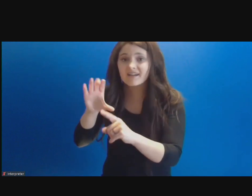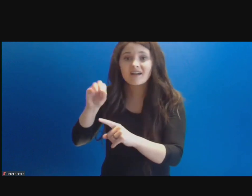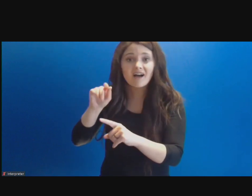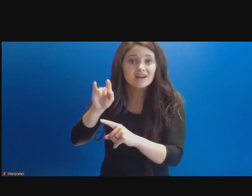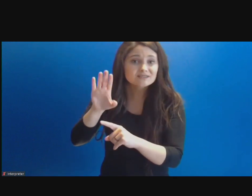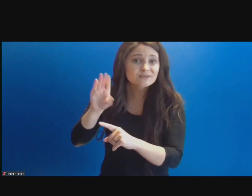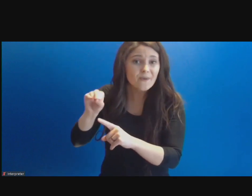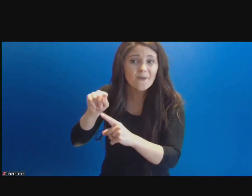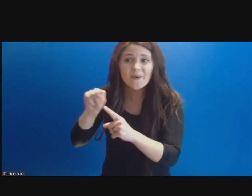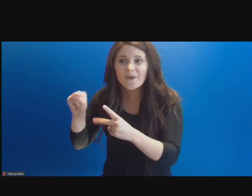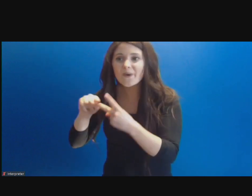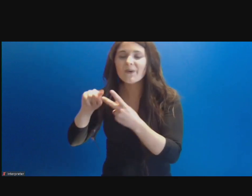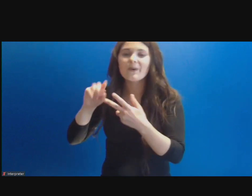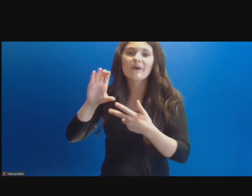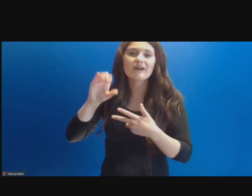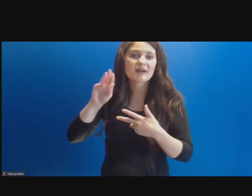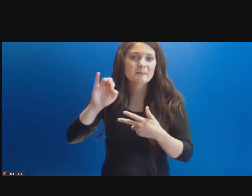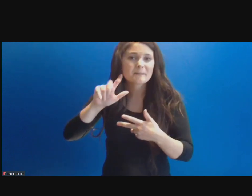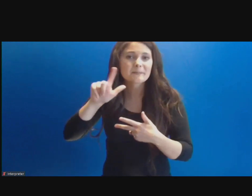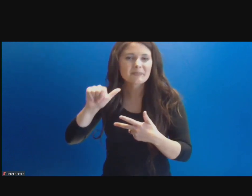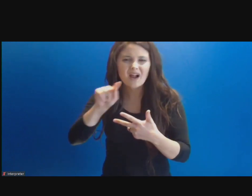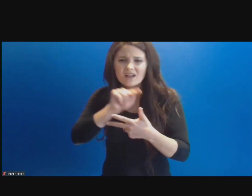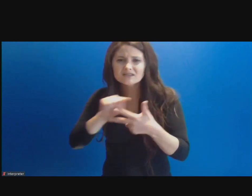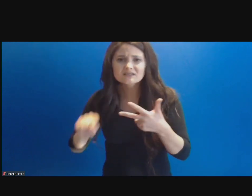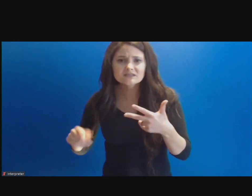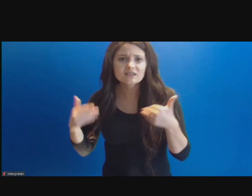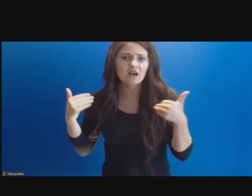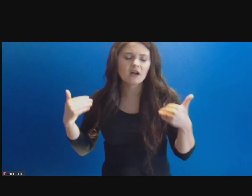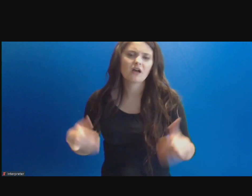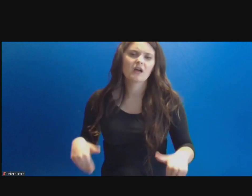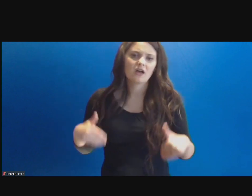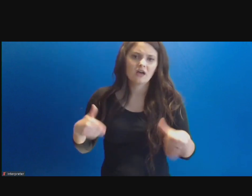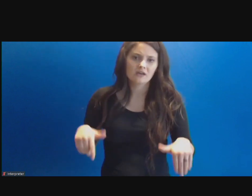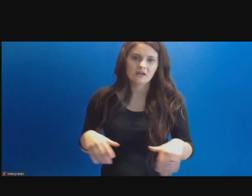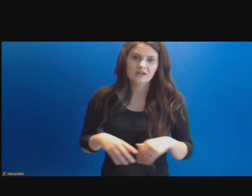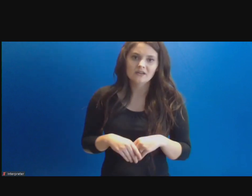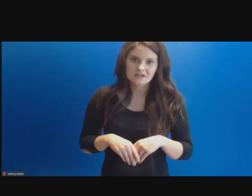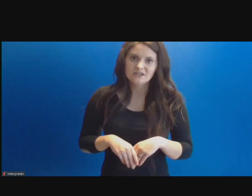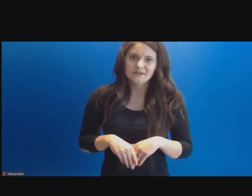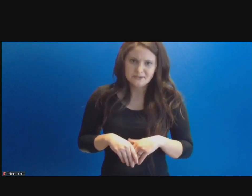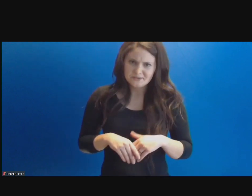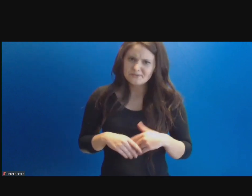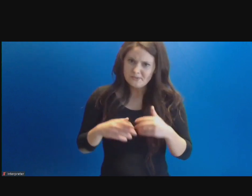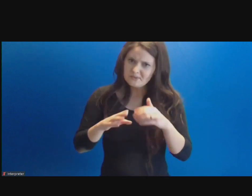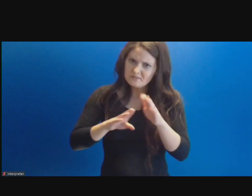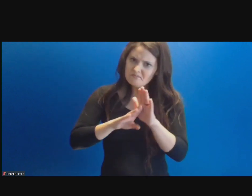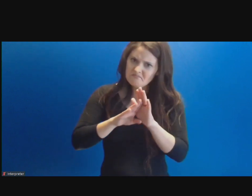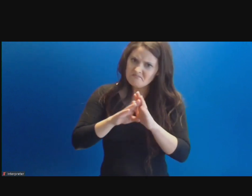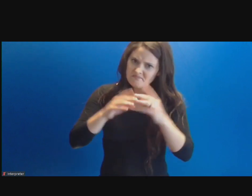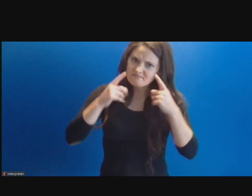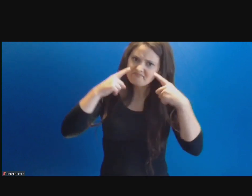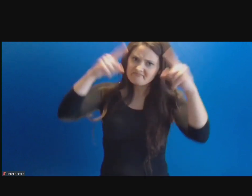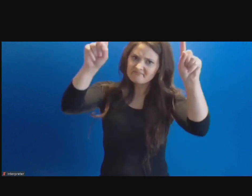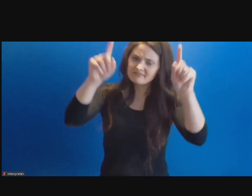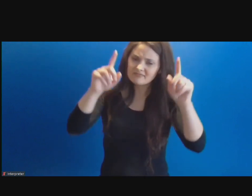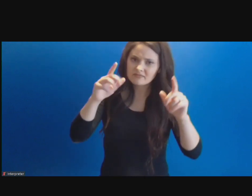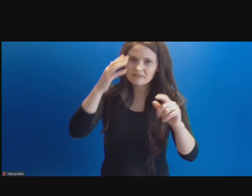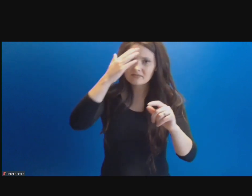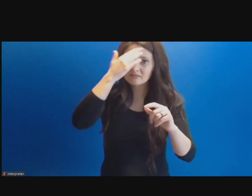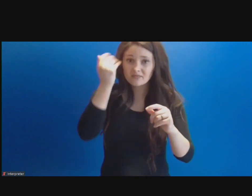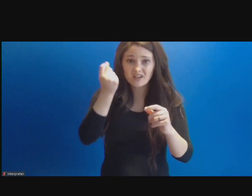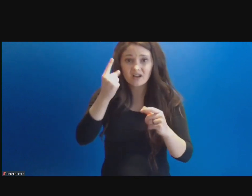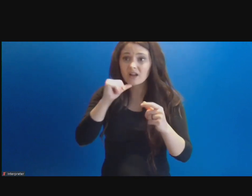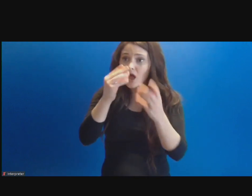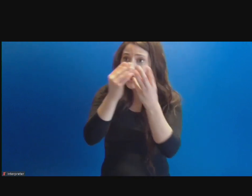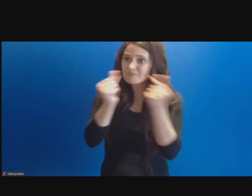Costco and Cabela's, to name a few, we're really getting there. And so I think that's positive, because this is not going to go away